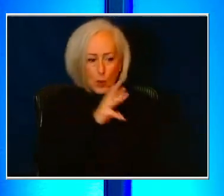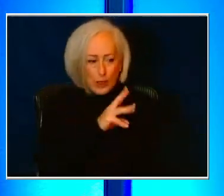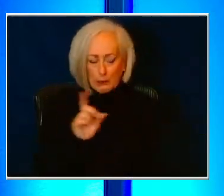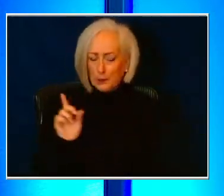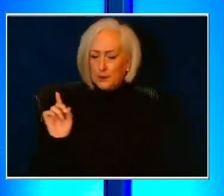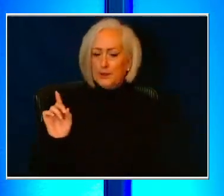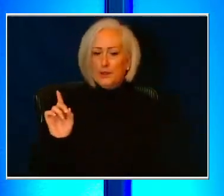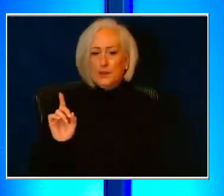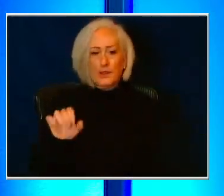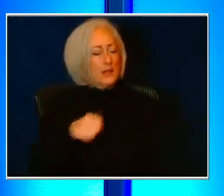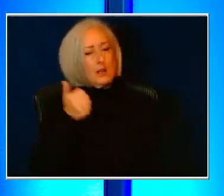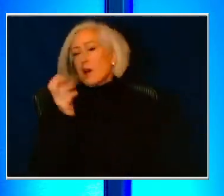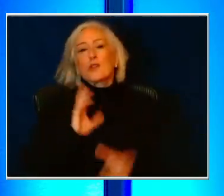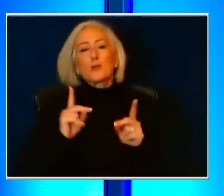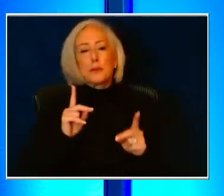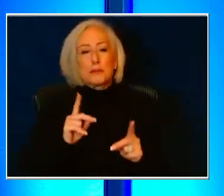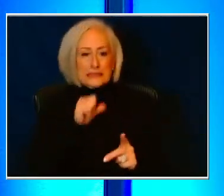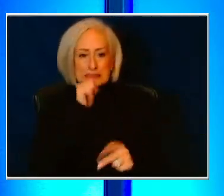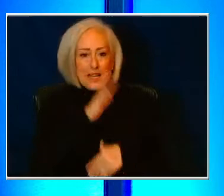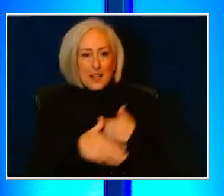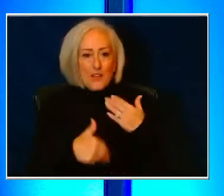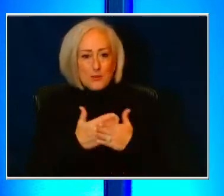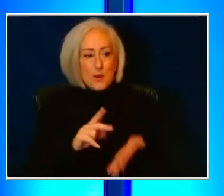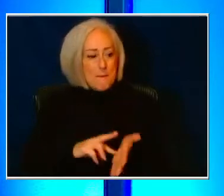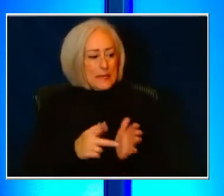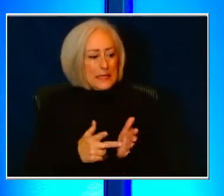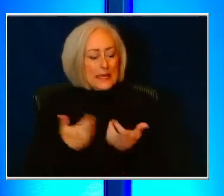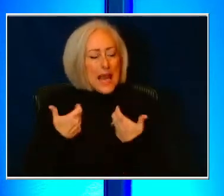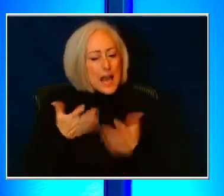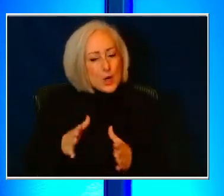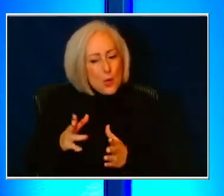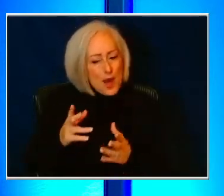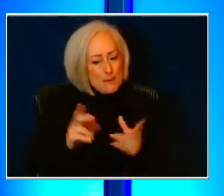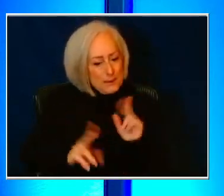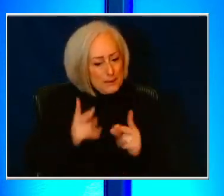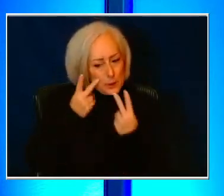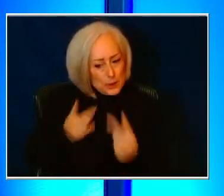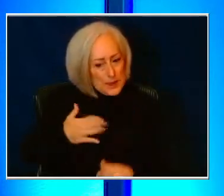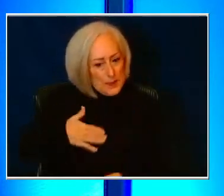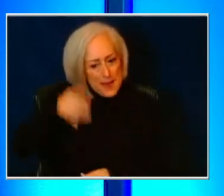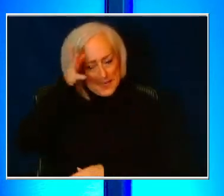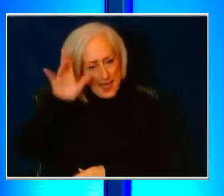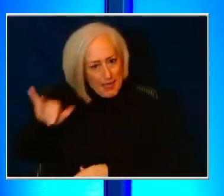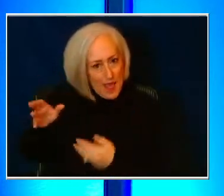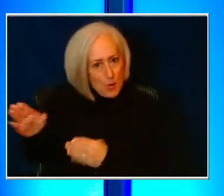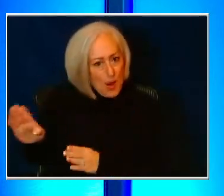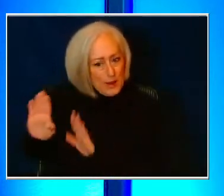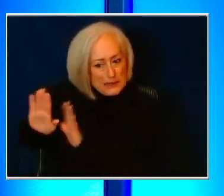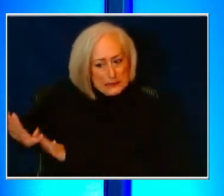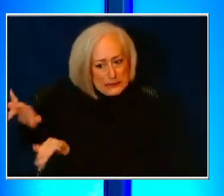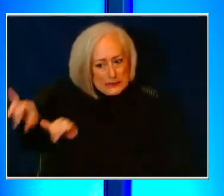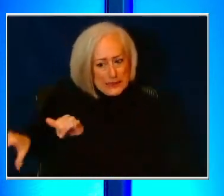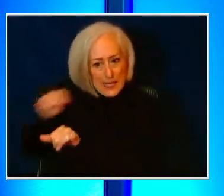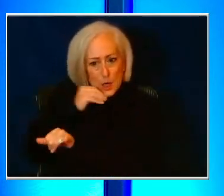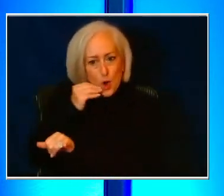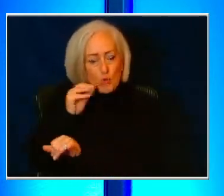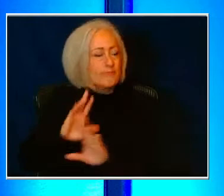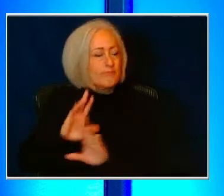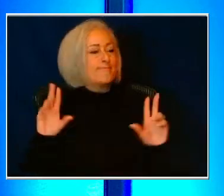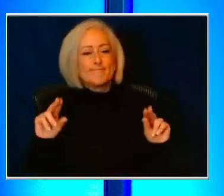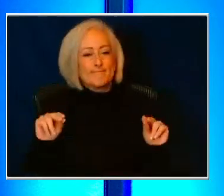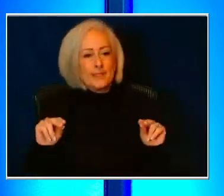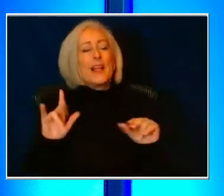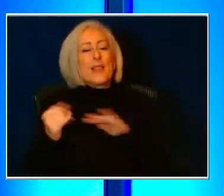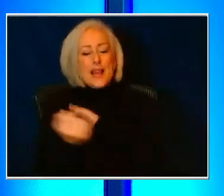uncomfortable. So therefore, I'm like, I don't want them to see my dad like that. I'm going to keep him home. We're not going to take him out. Well, that just isolates everyone. And you